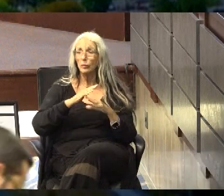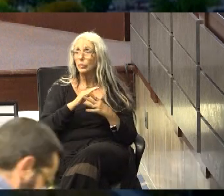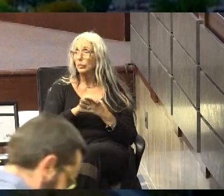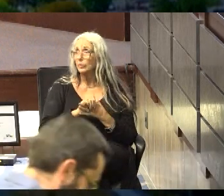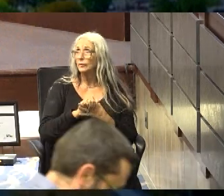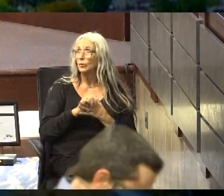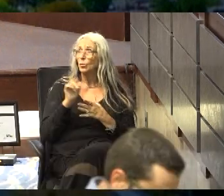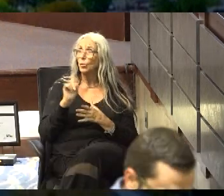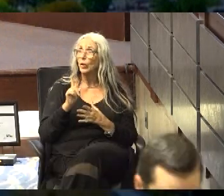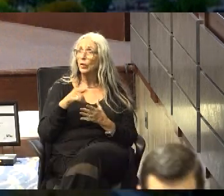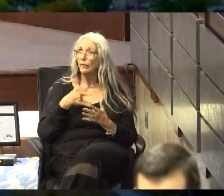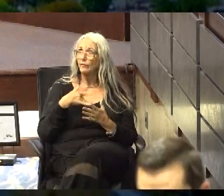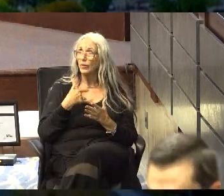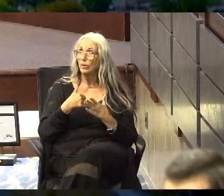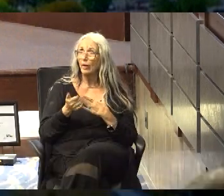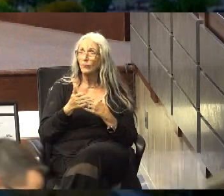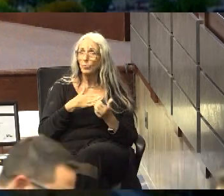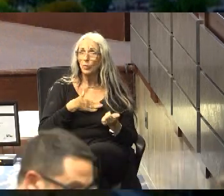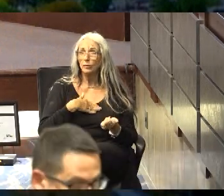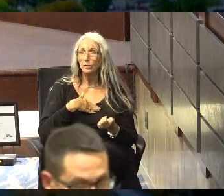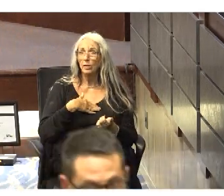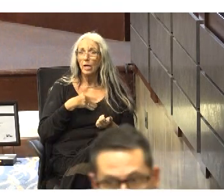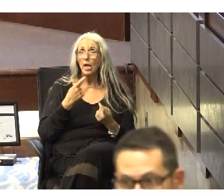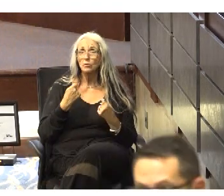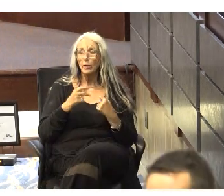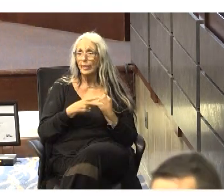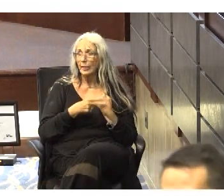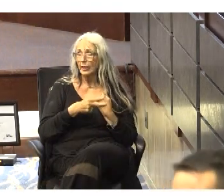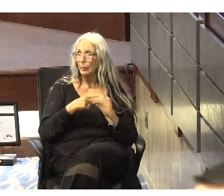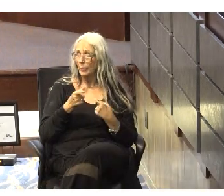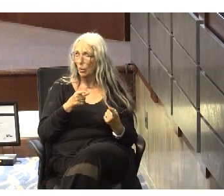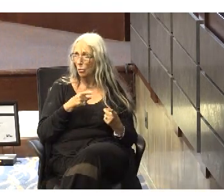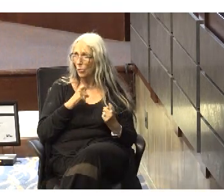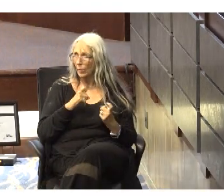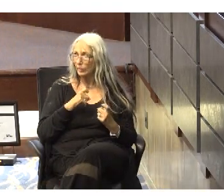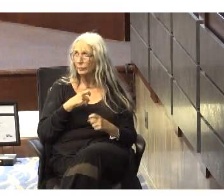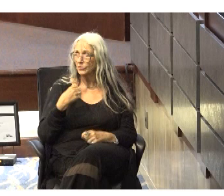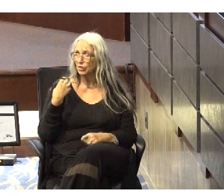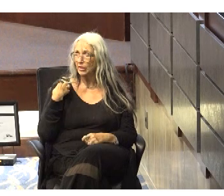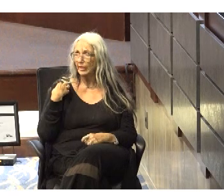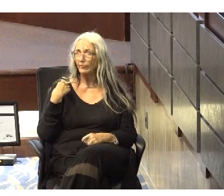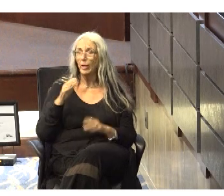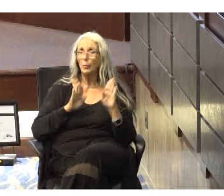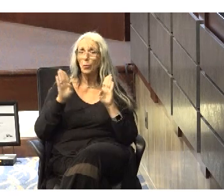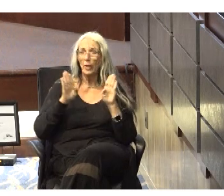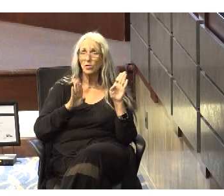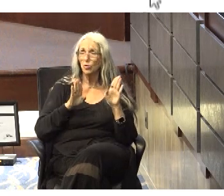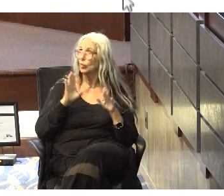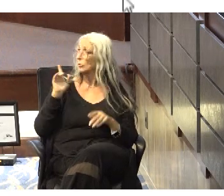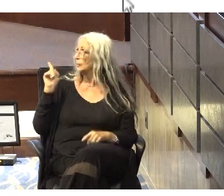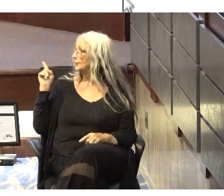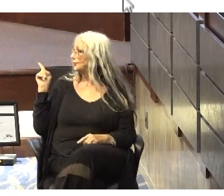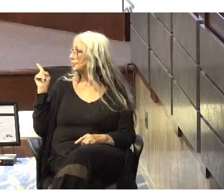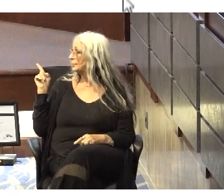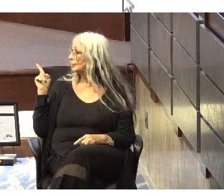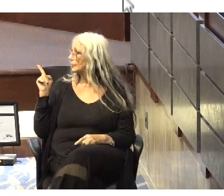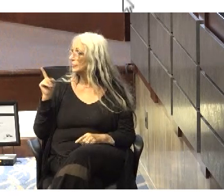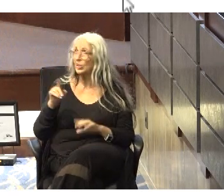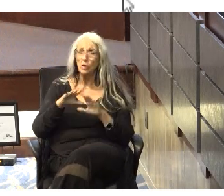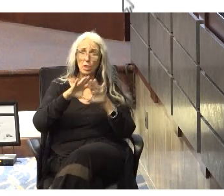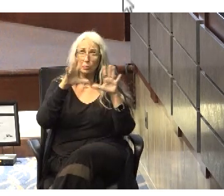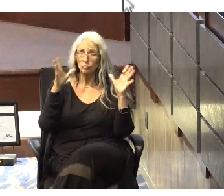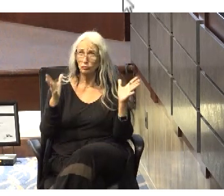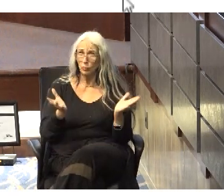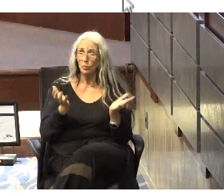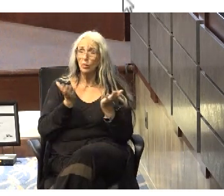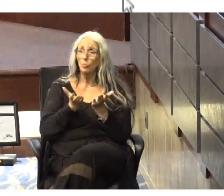more comfortable. Yeah, This will be great. fine. I'll try to keep it quick. Okay, so this is our chief appraiser from MCADS here, and he's going to give an overview of their